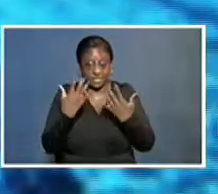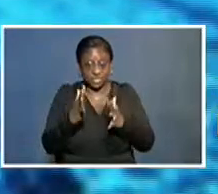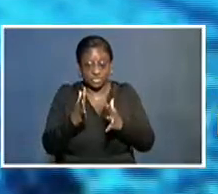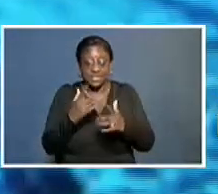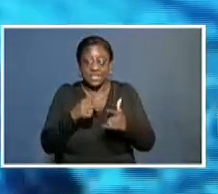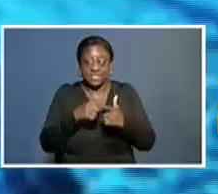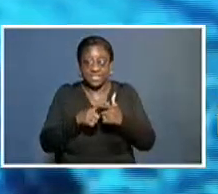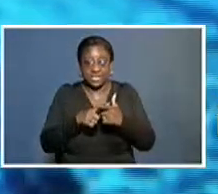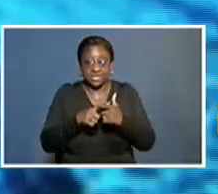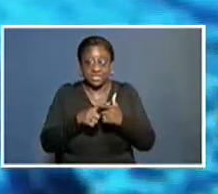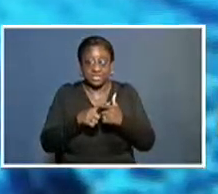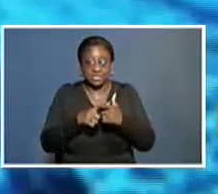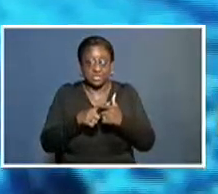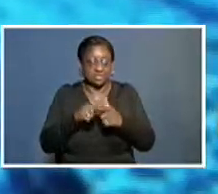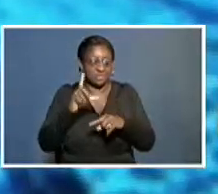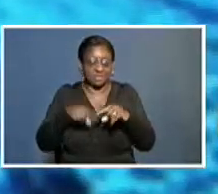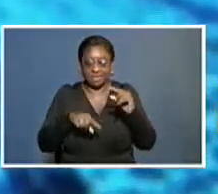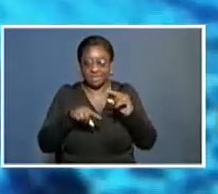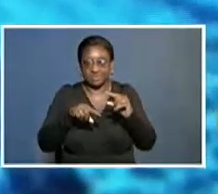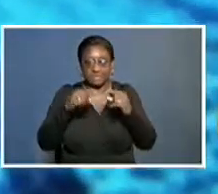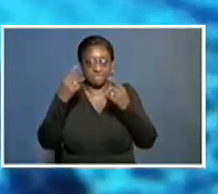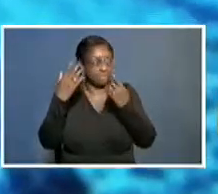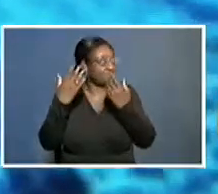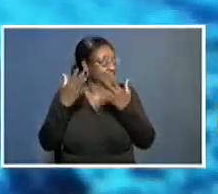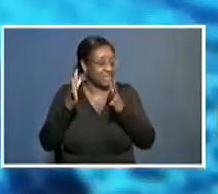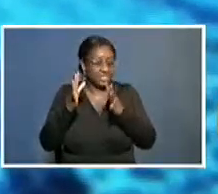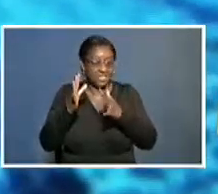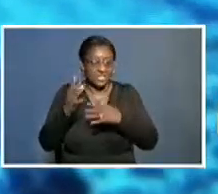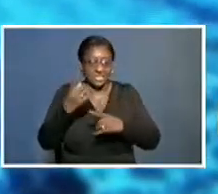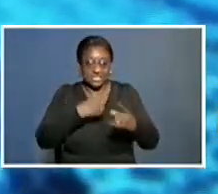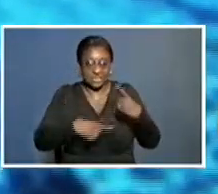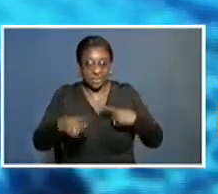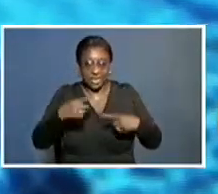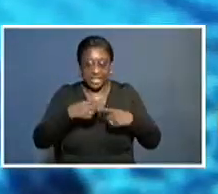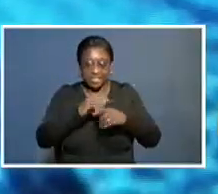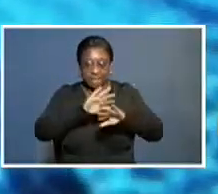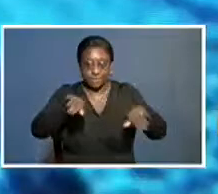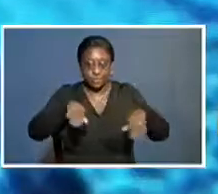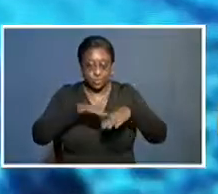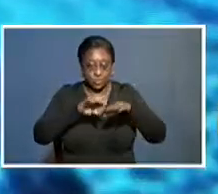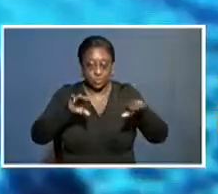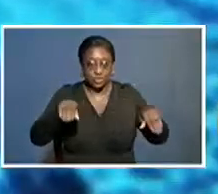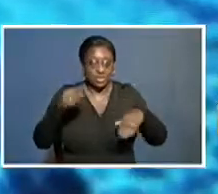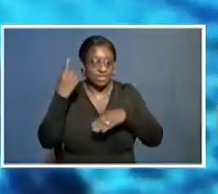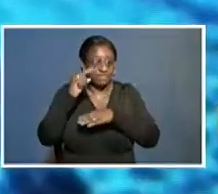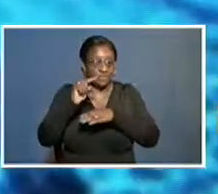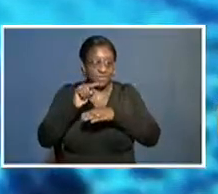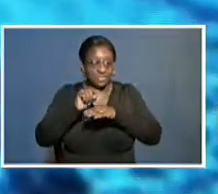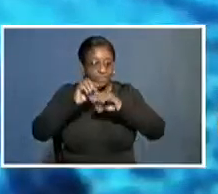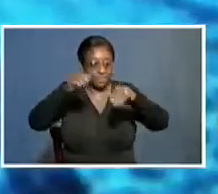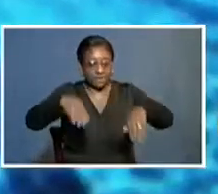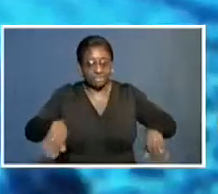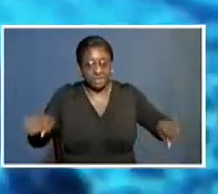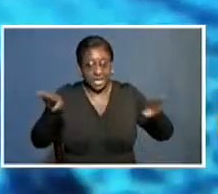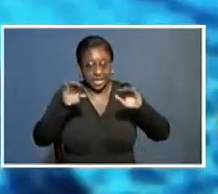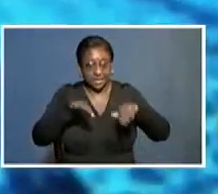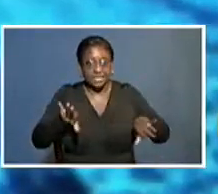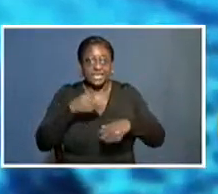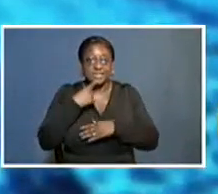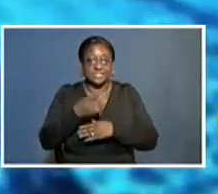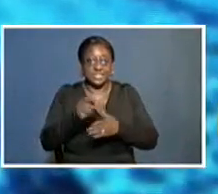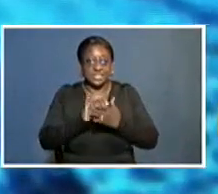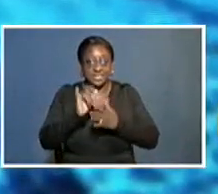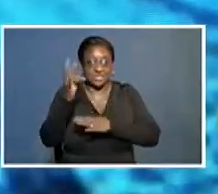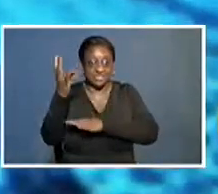of contention for the final. Johnson was right back in the pool this morning for the prelims of the 50 butterfly. He was 7th in his heat